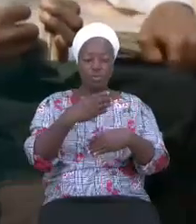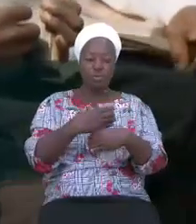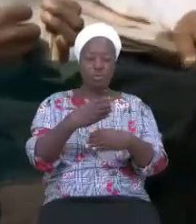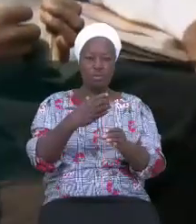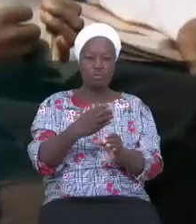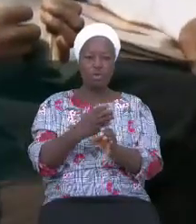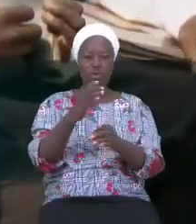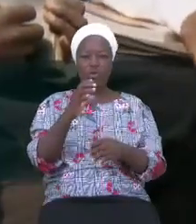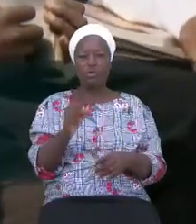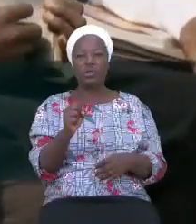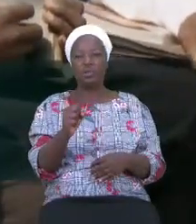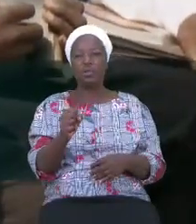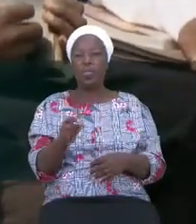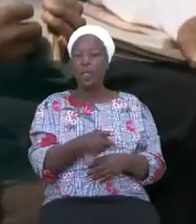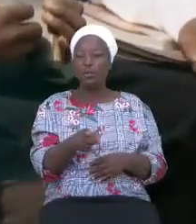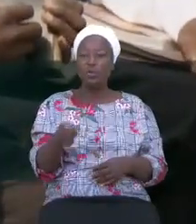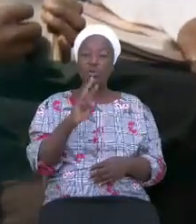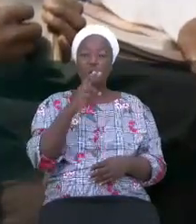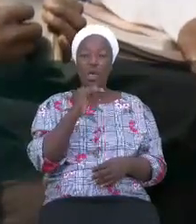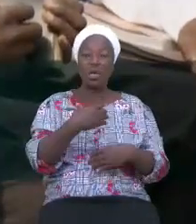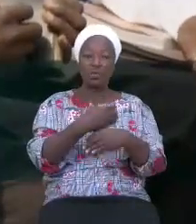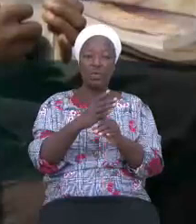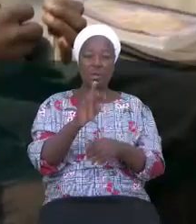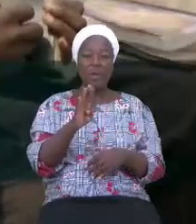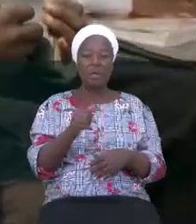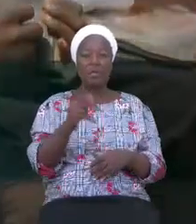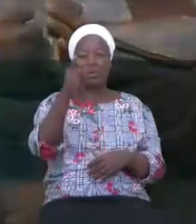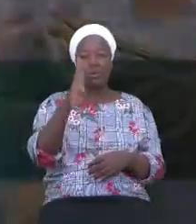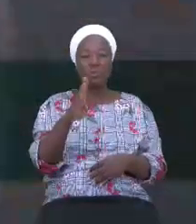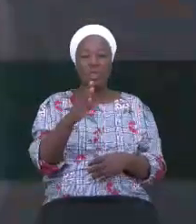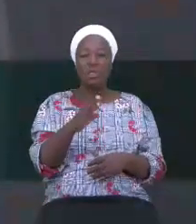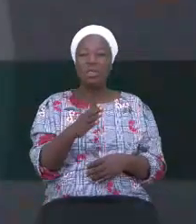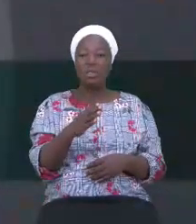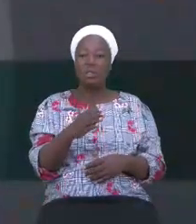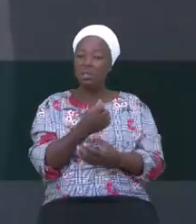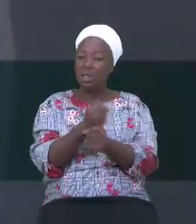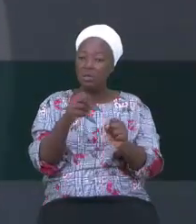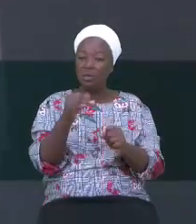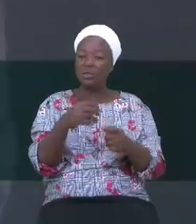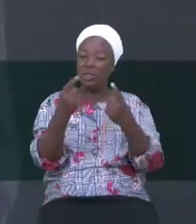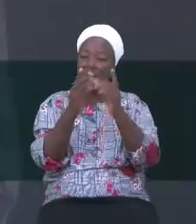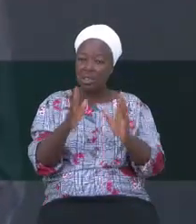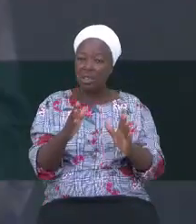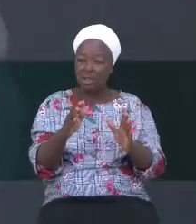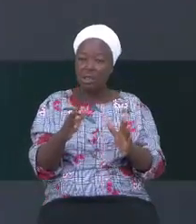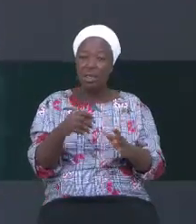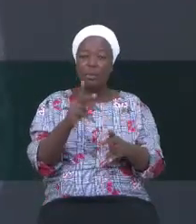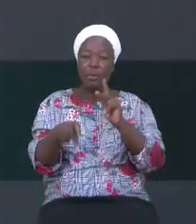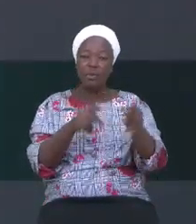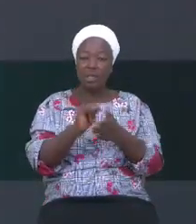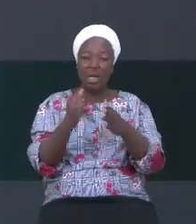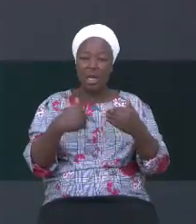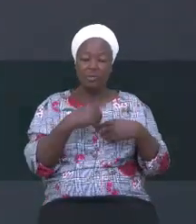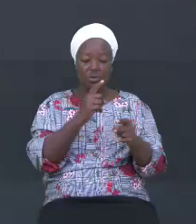creatures, those who are created by God, saints or sinners, people who have just come, people who